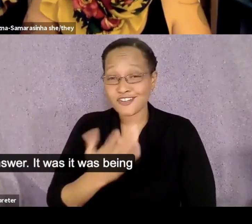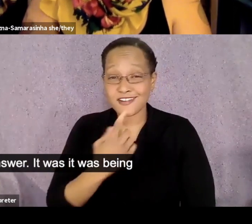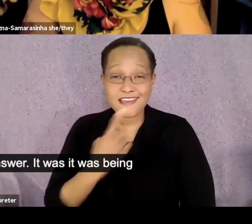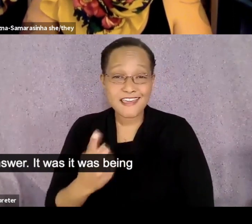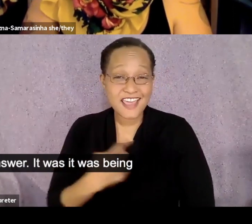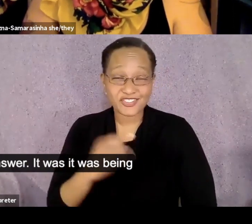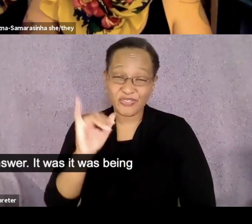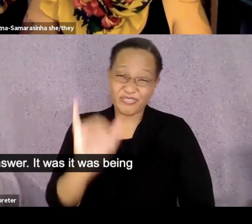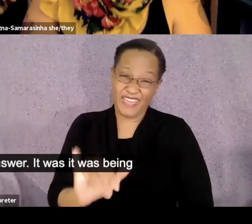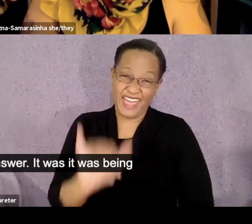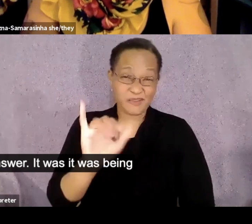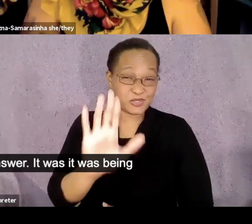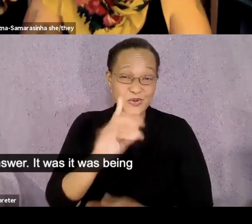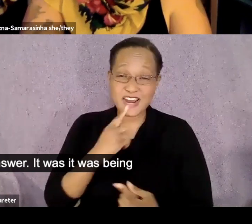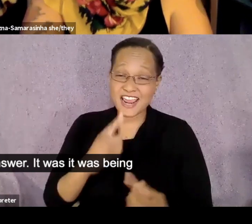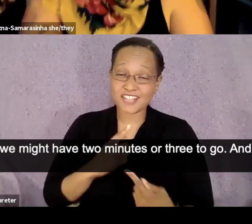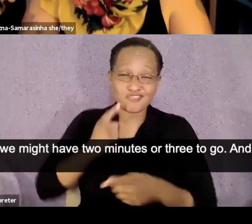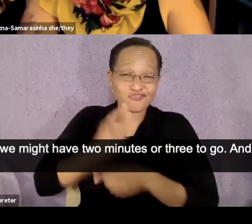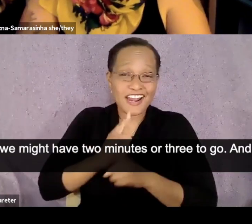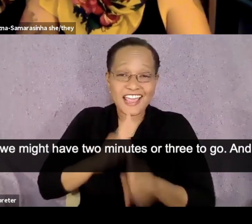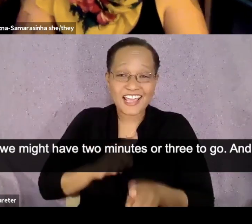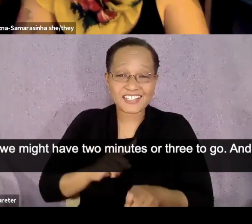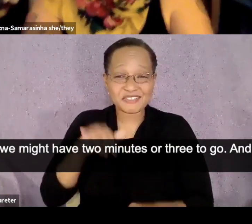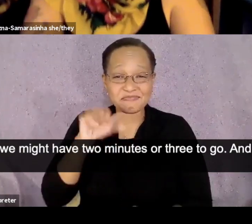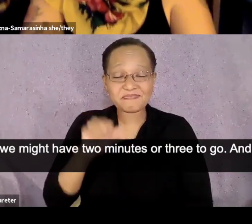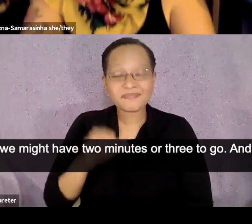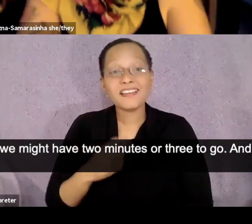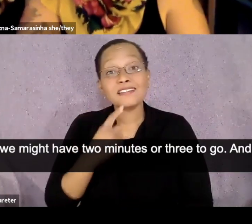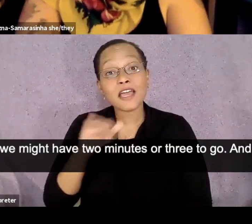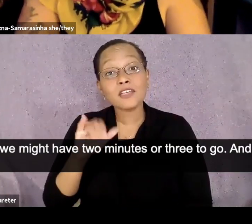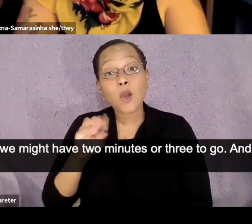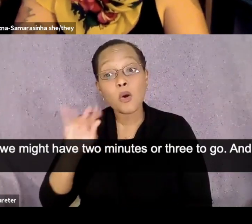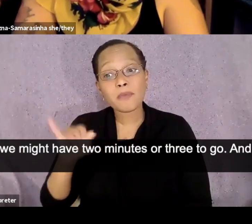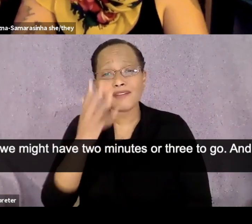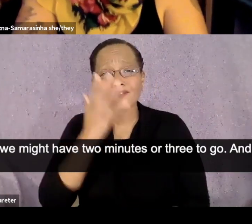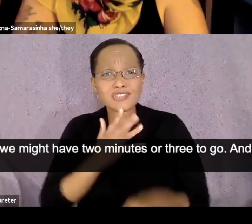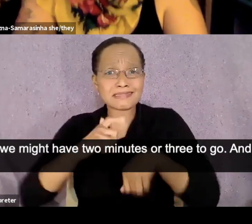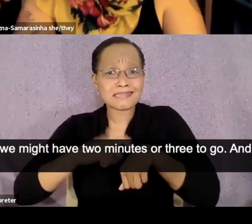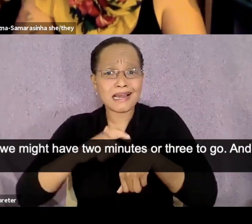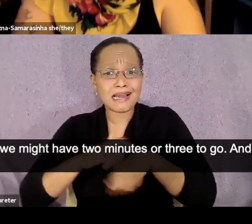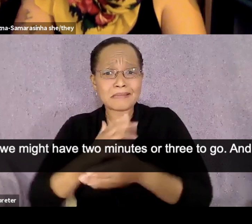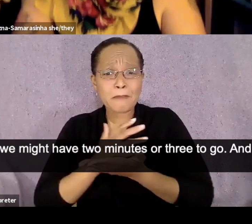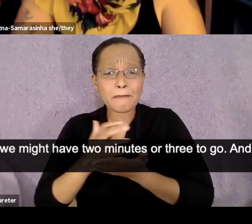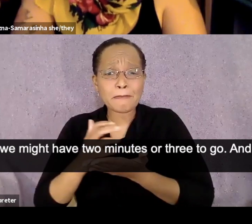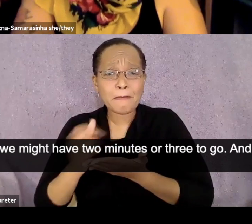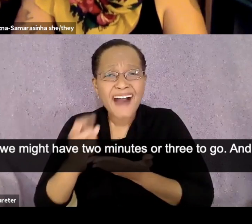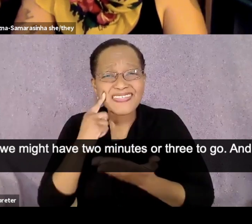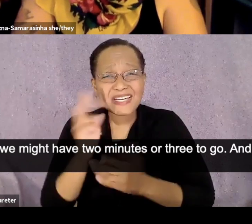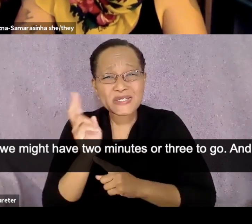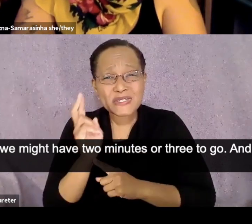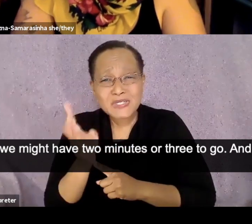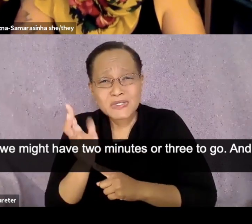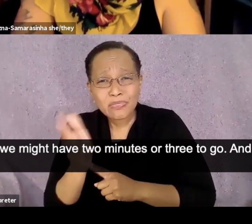right answer. uh, Unfortunately, I think we're right up at time. We might have 2 minutes or three